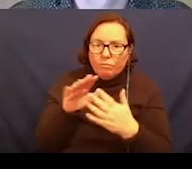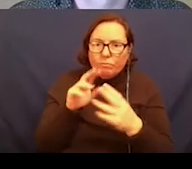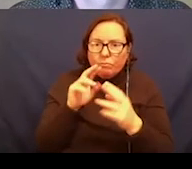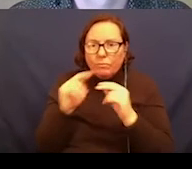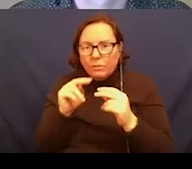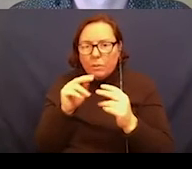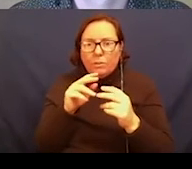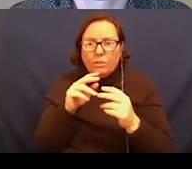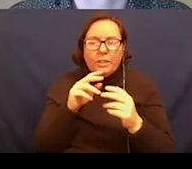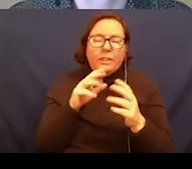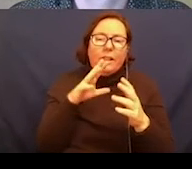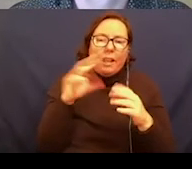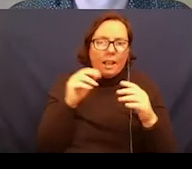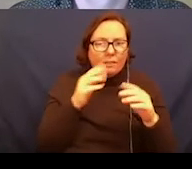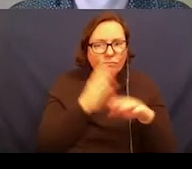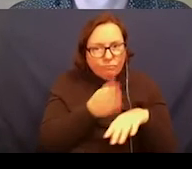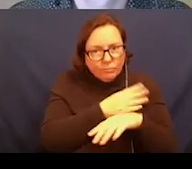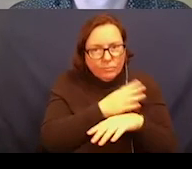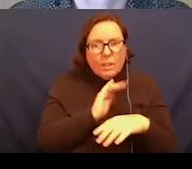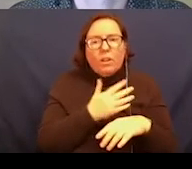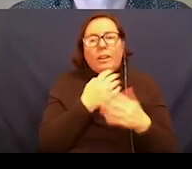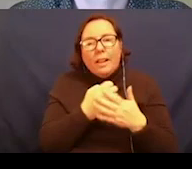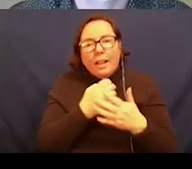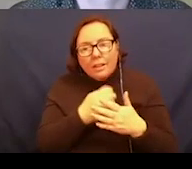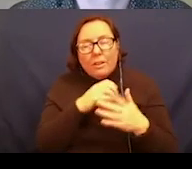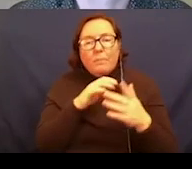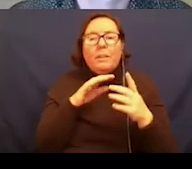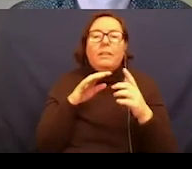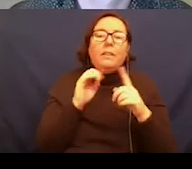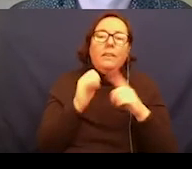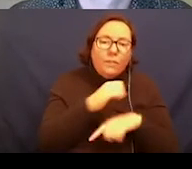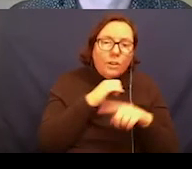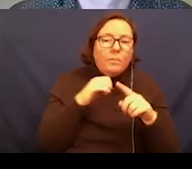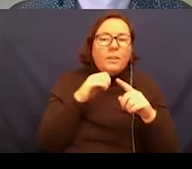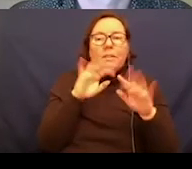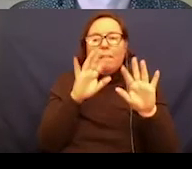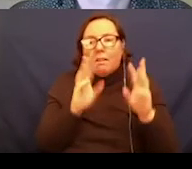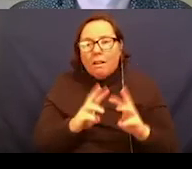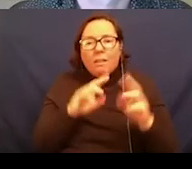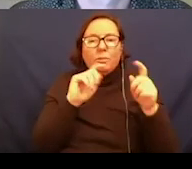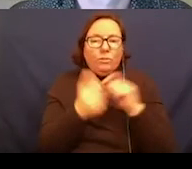economic, environmental, and climate change goals.